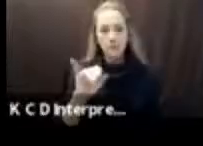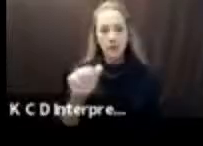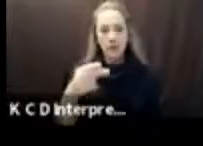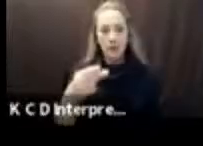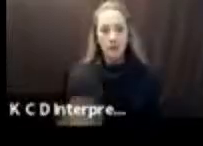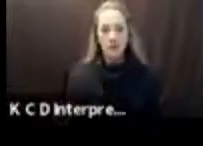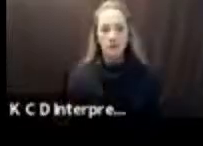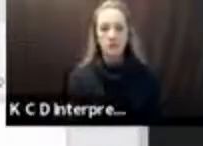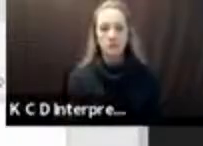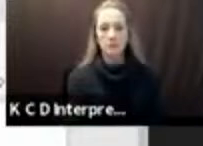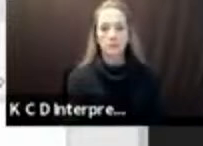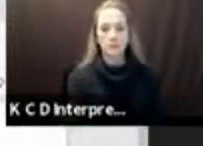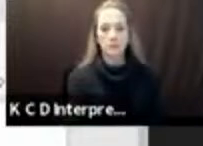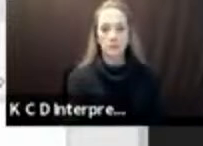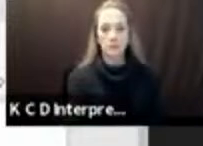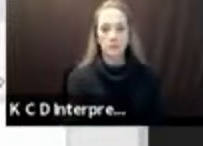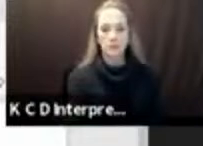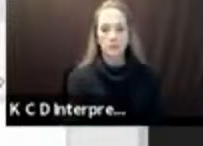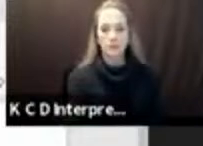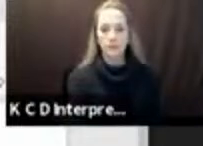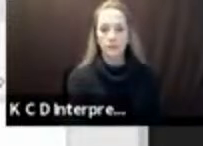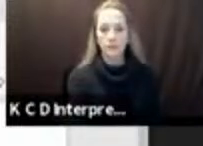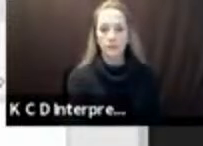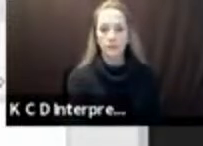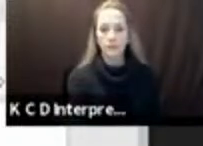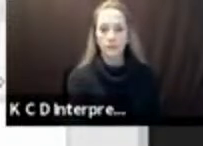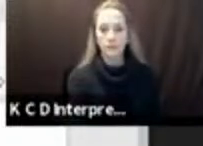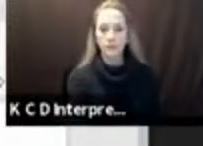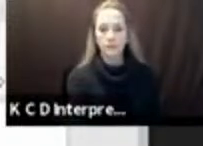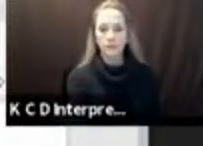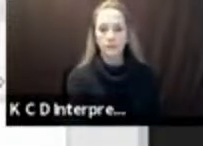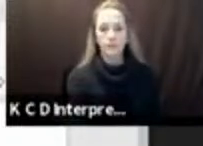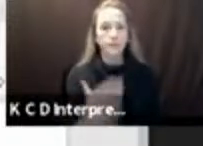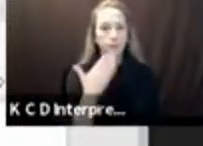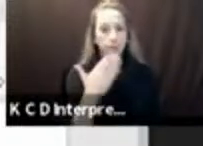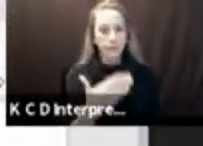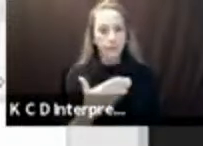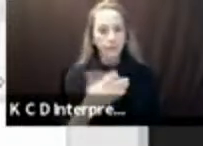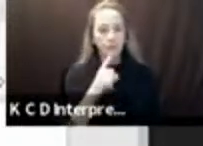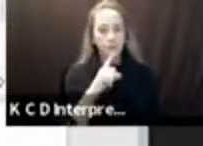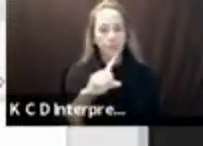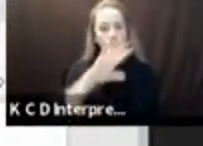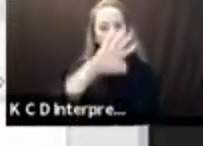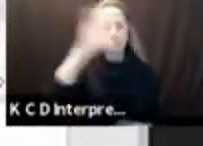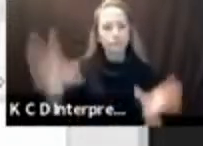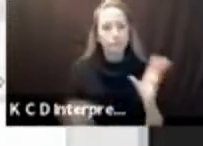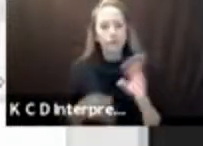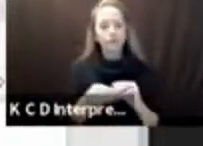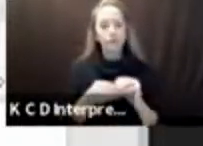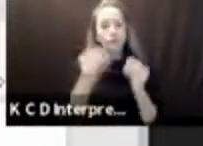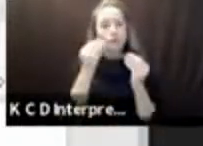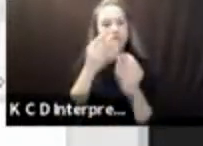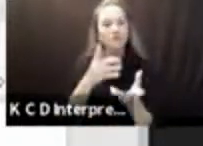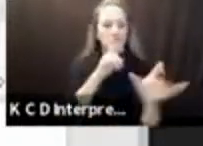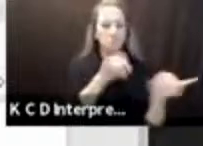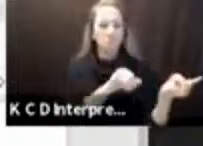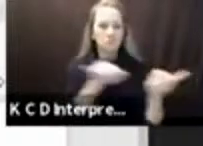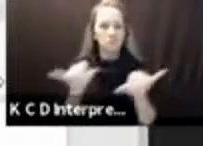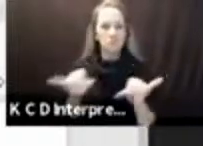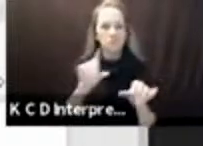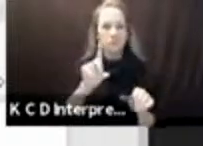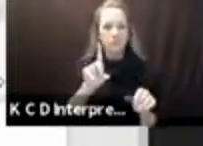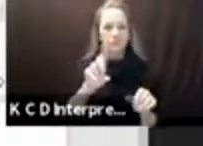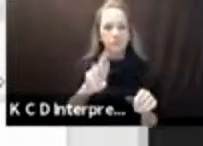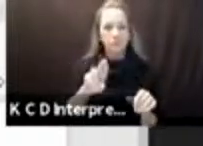you. So the overall message is going to be very similar to what Dr.